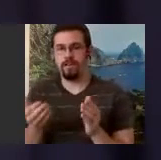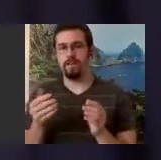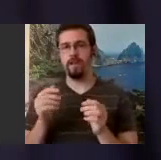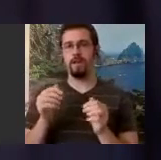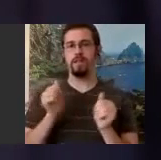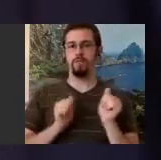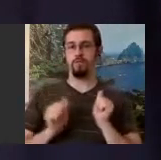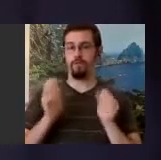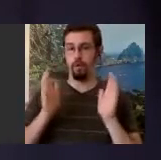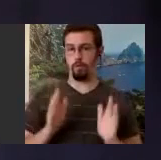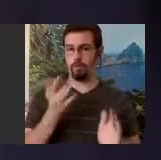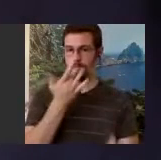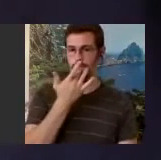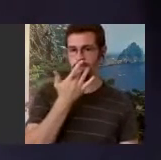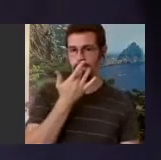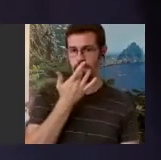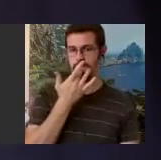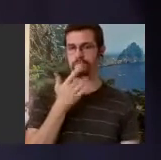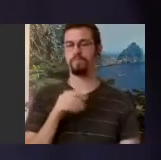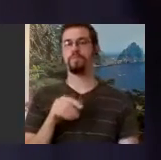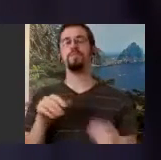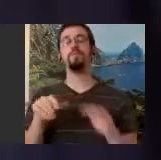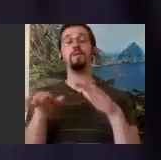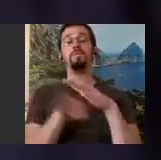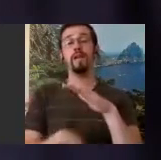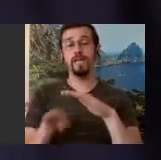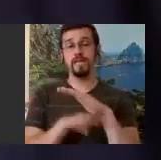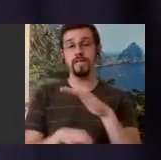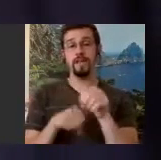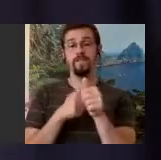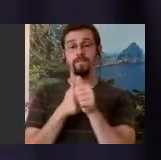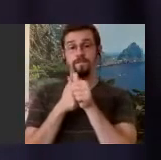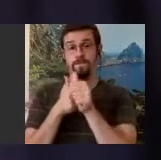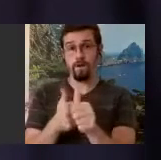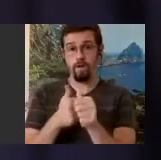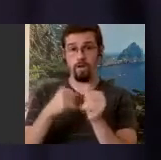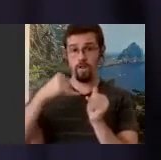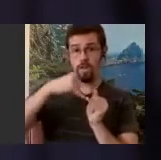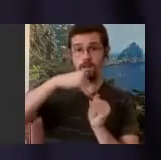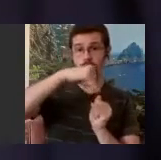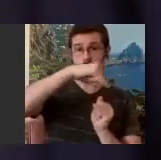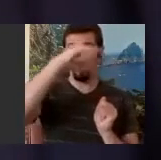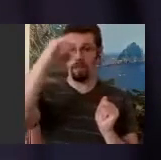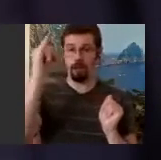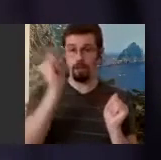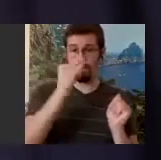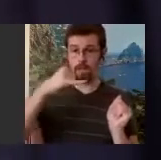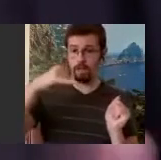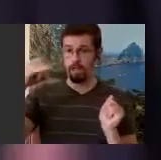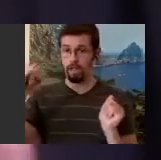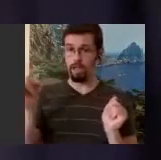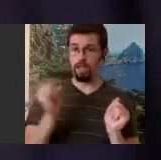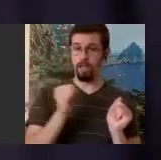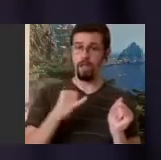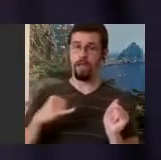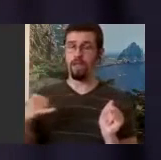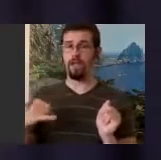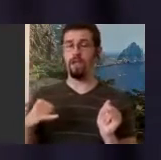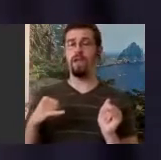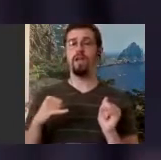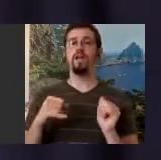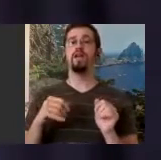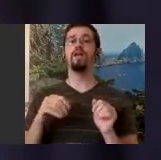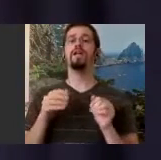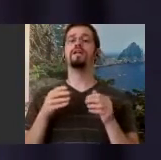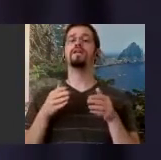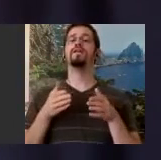prefers, and to basically follow these lines in a pace that the performer